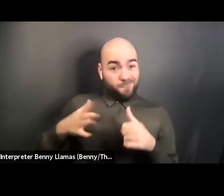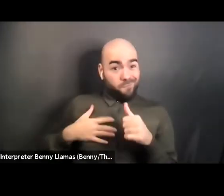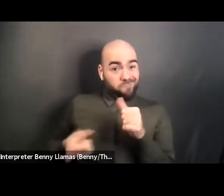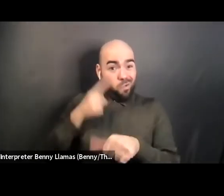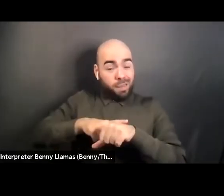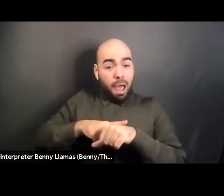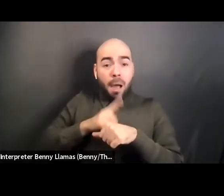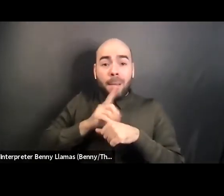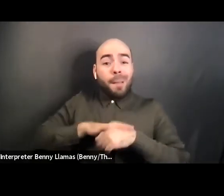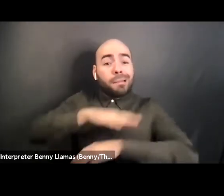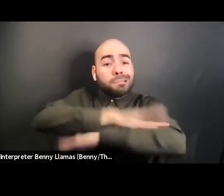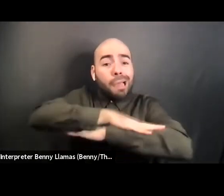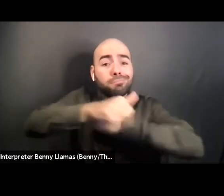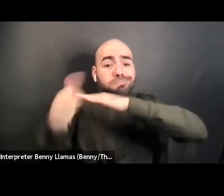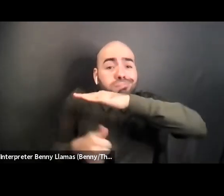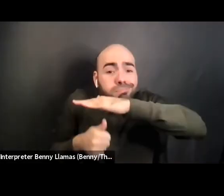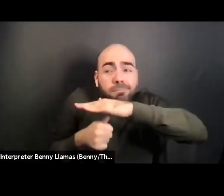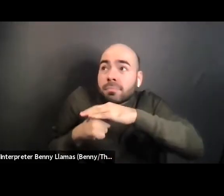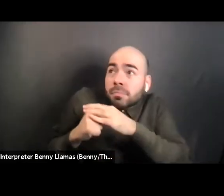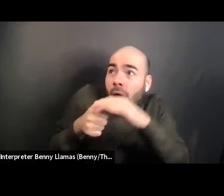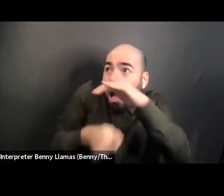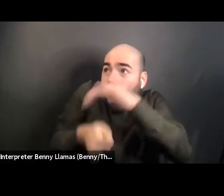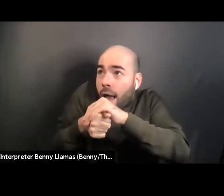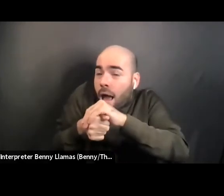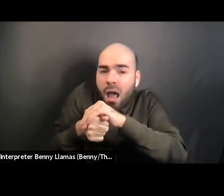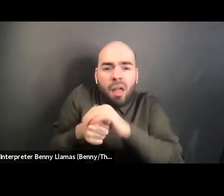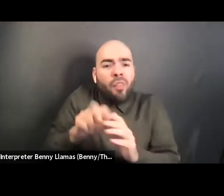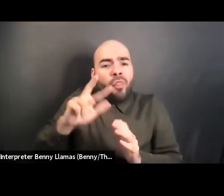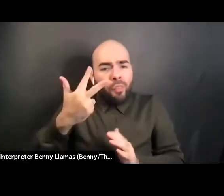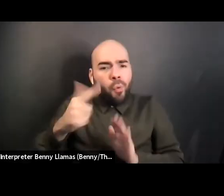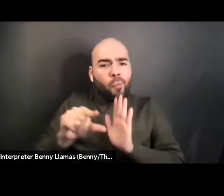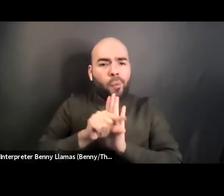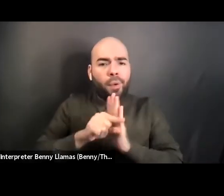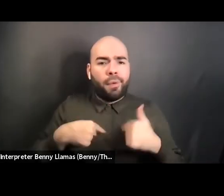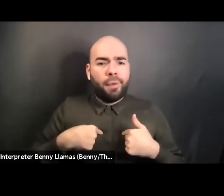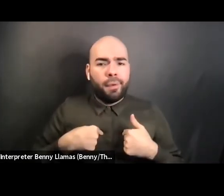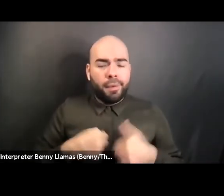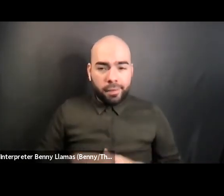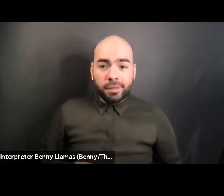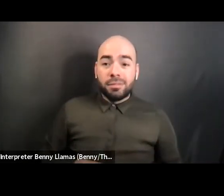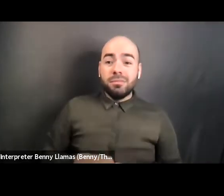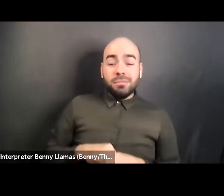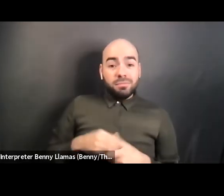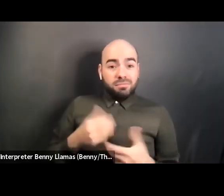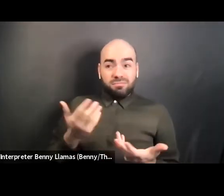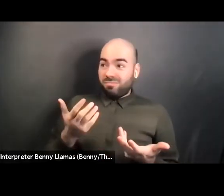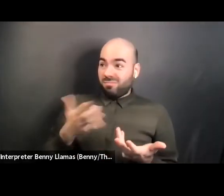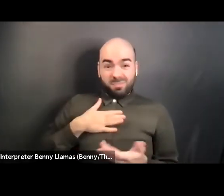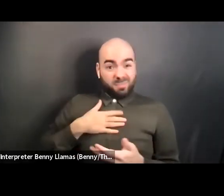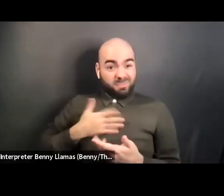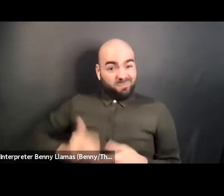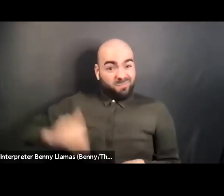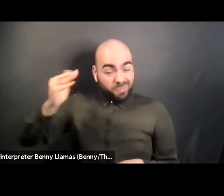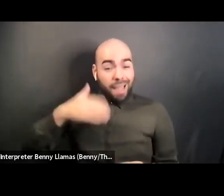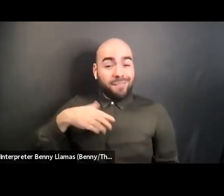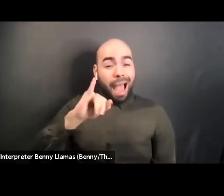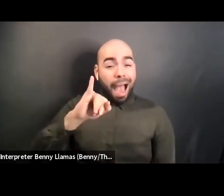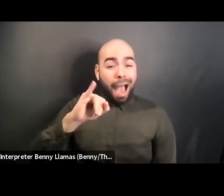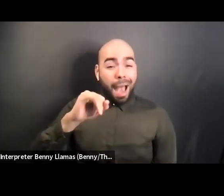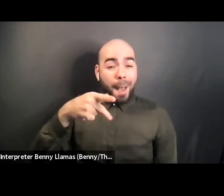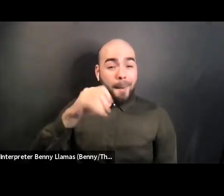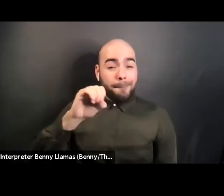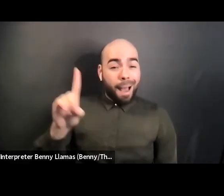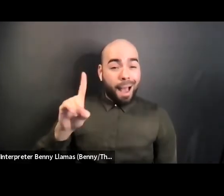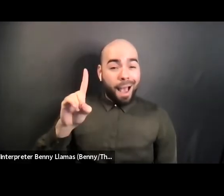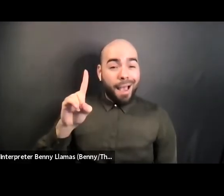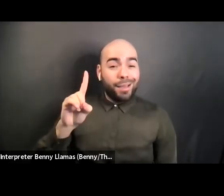last drill in high school, a friend and I had learned to bring headphones and an iPod Touch with a movie preloaded, which was a truly wild way to be